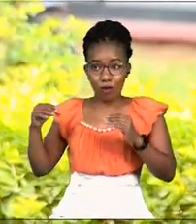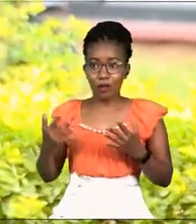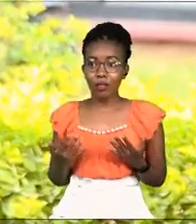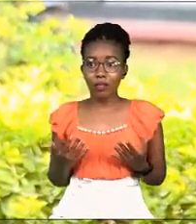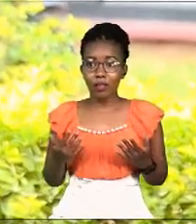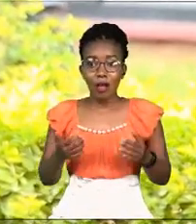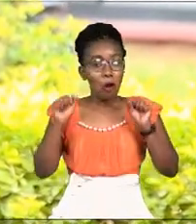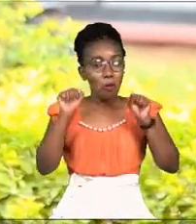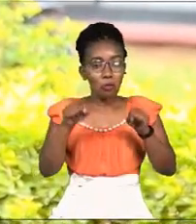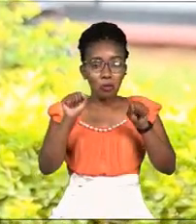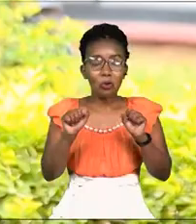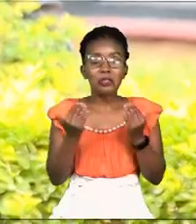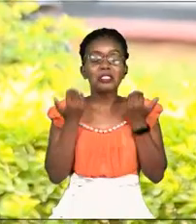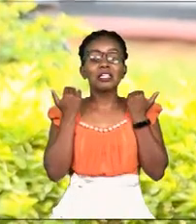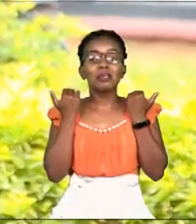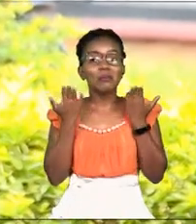come,